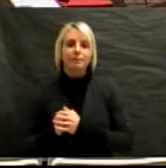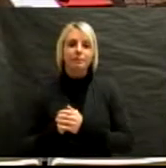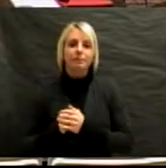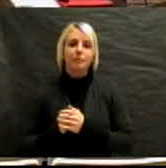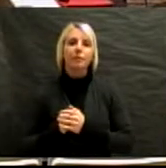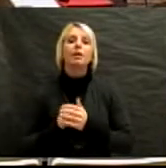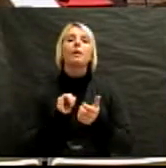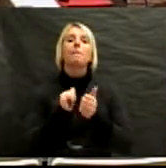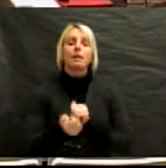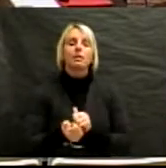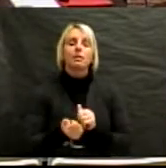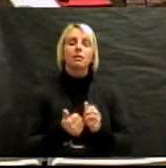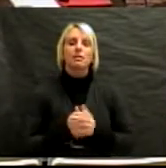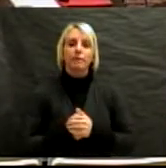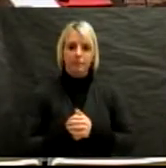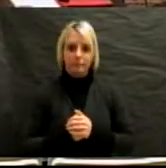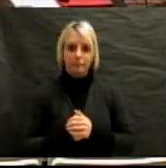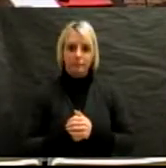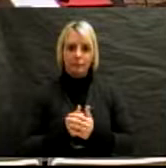School board salaries.